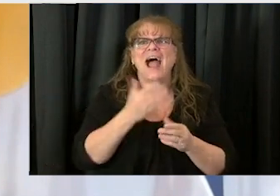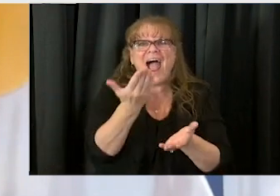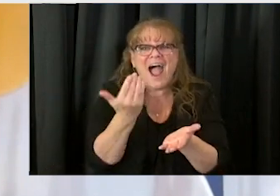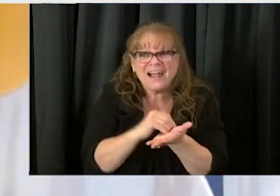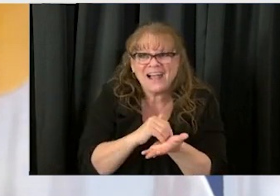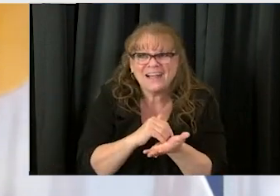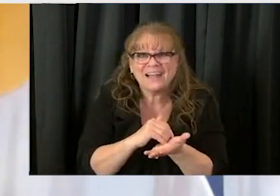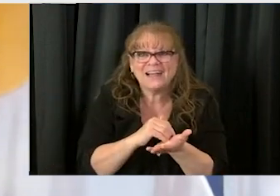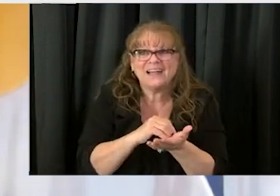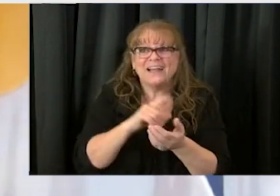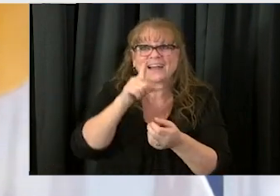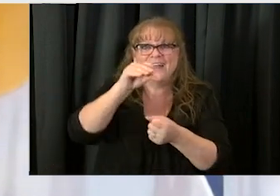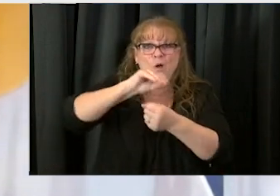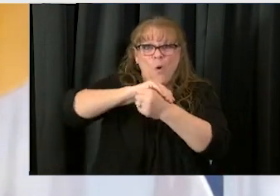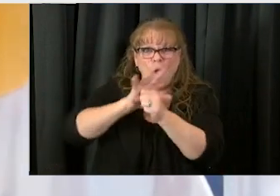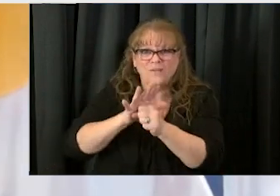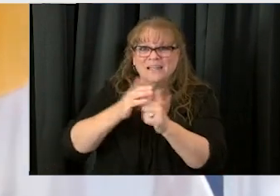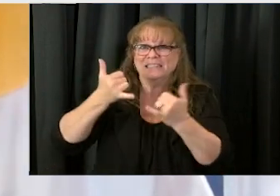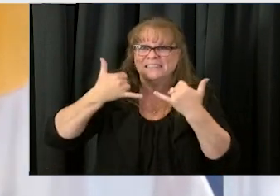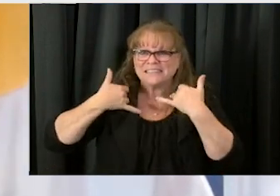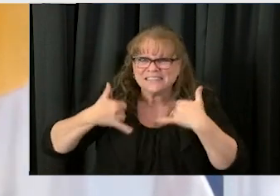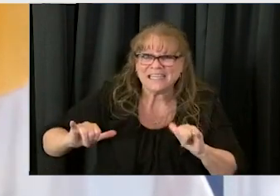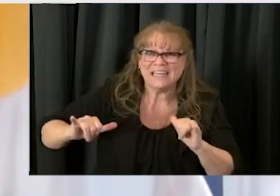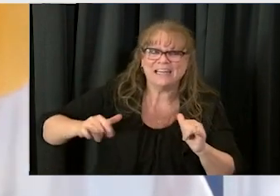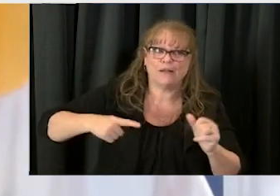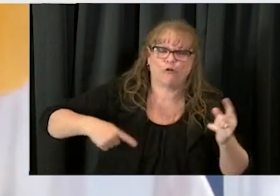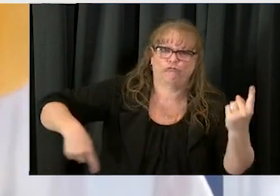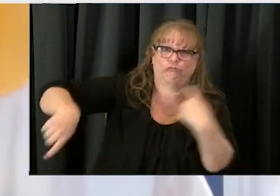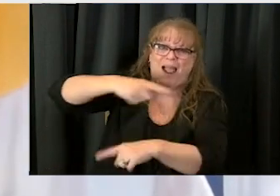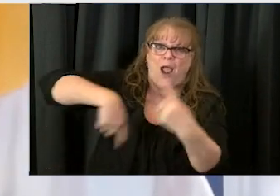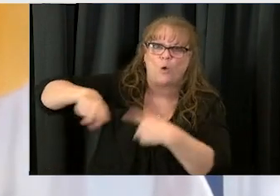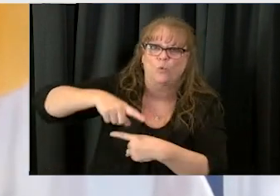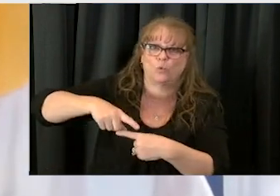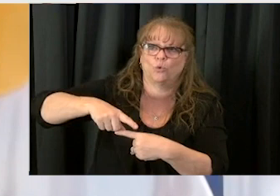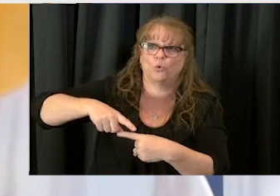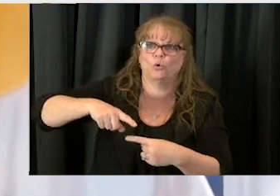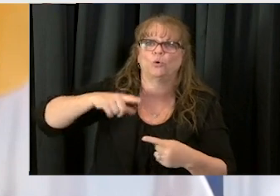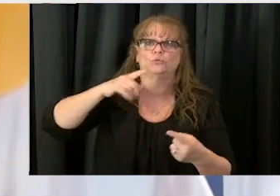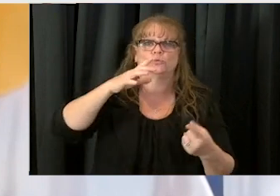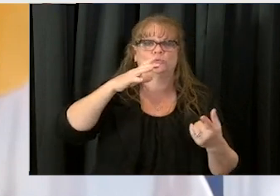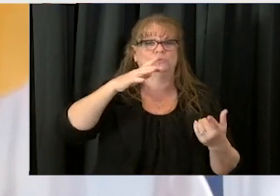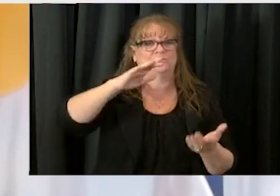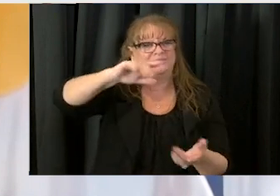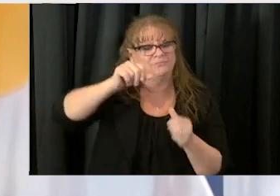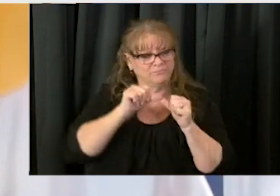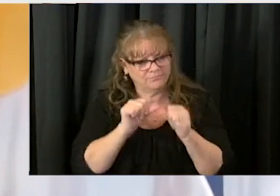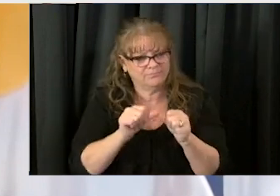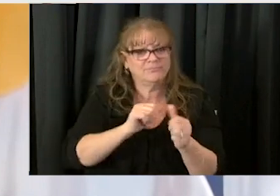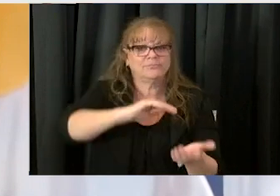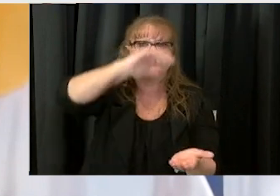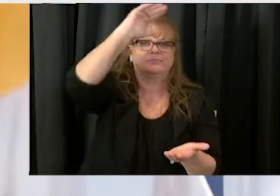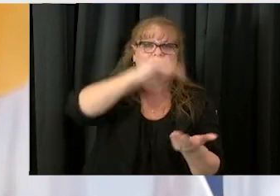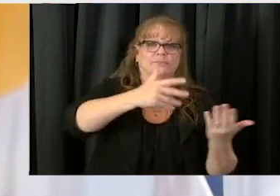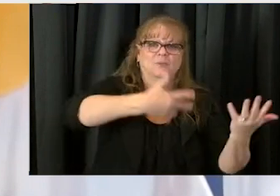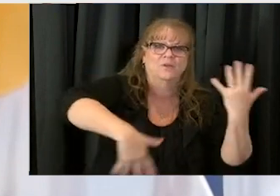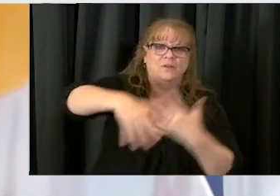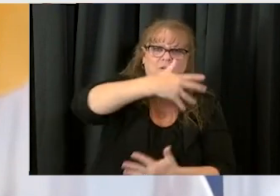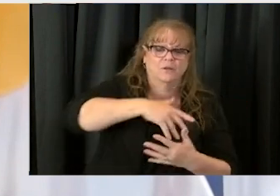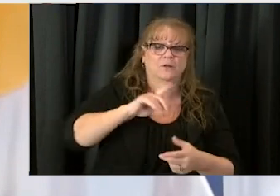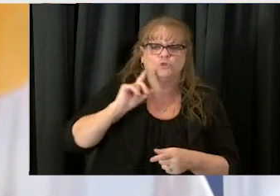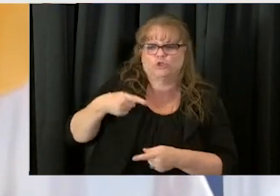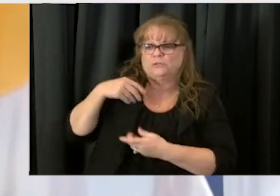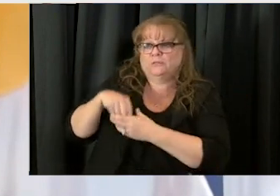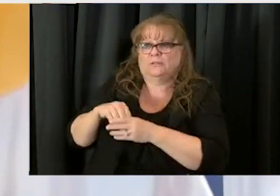social interactions with people outside of your home and significantly reducing those social interactions. There is such a high level